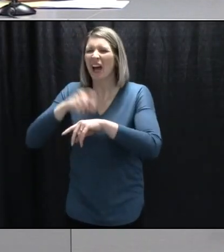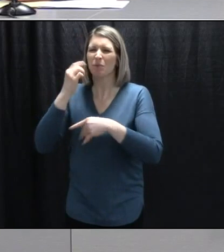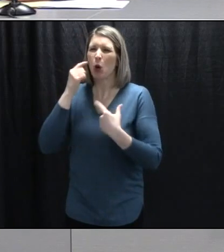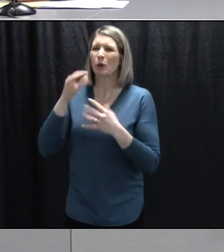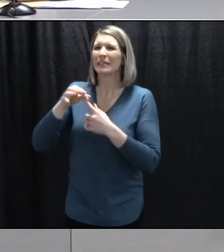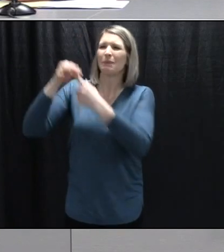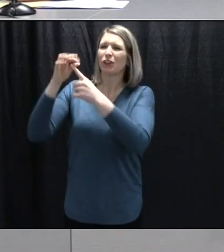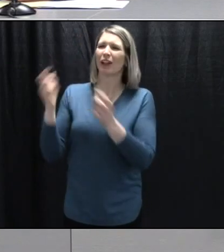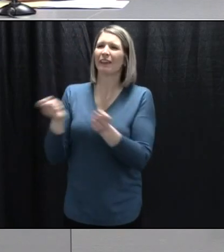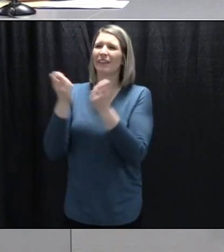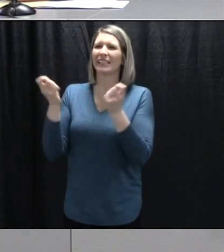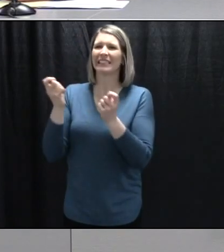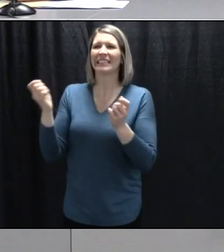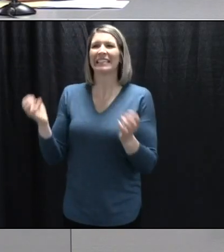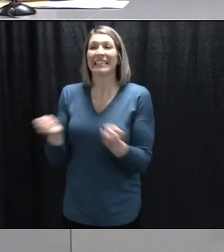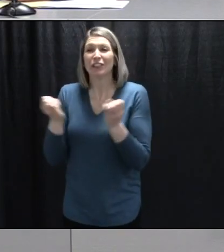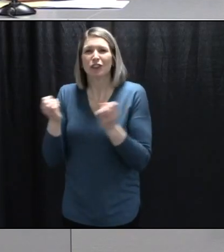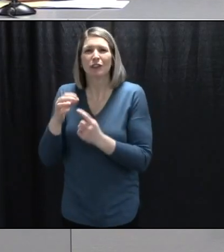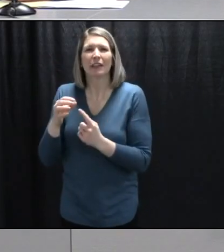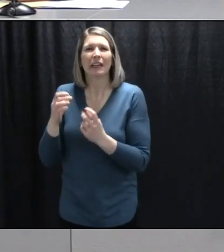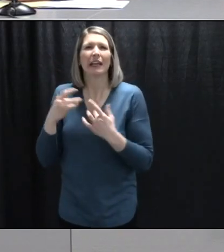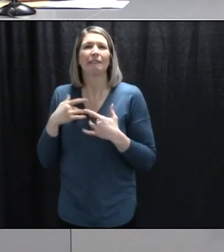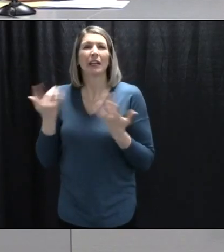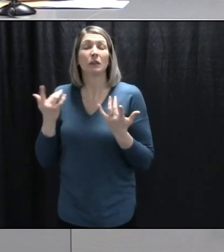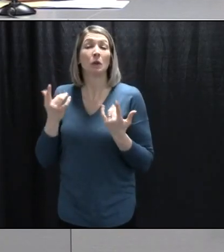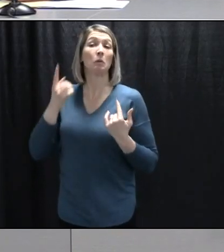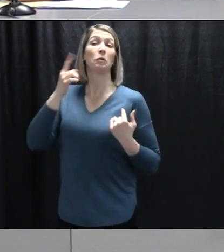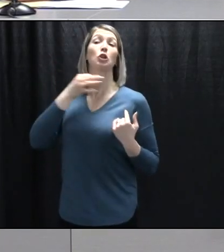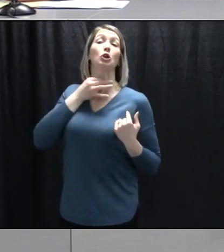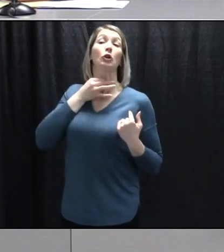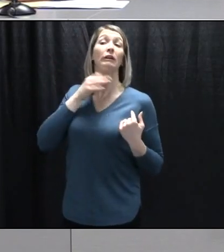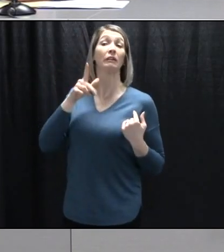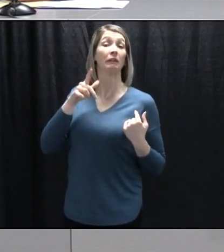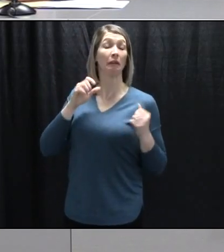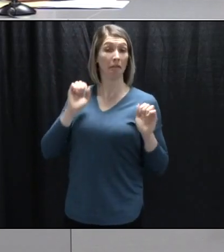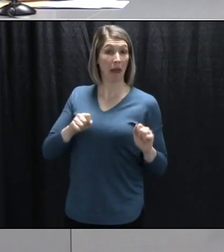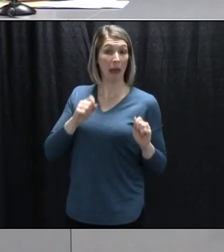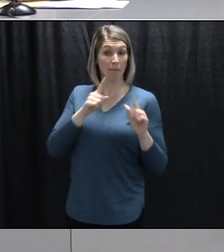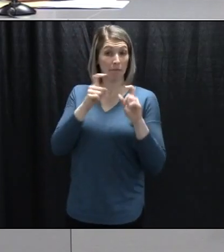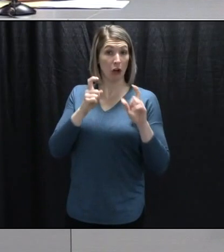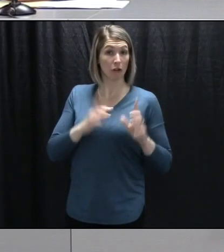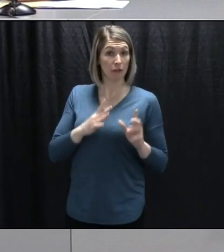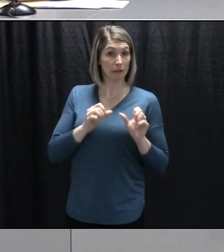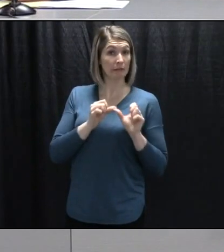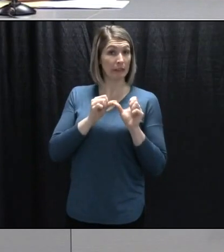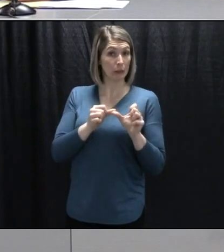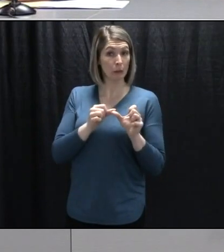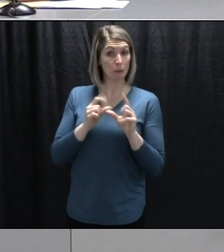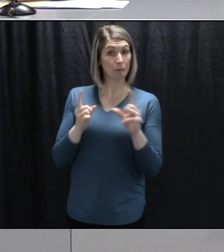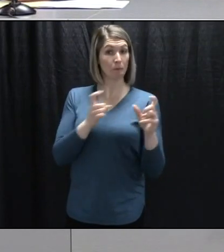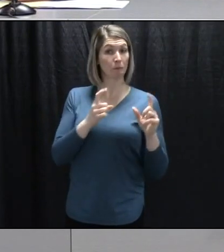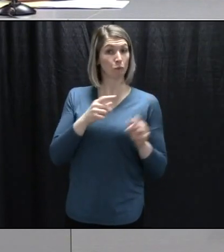photographs? In other words, staying like about 10 feet away and doing pictures of families on portraits.